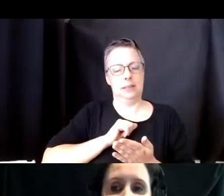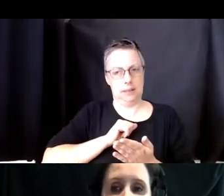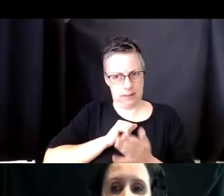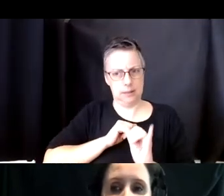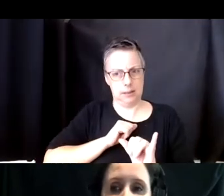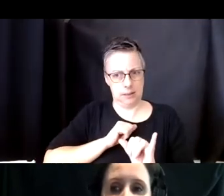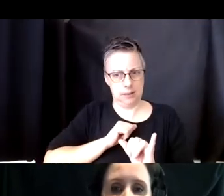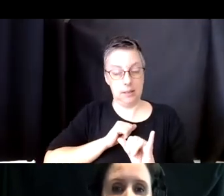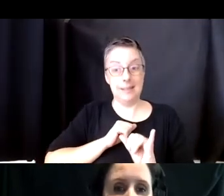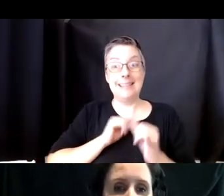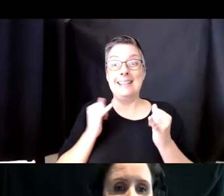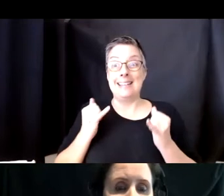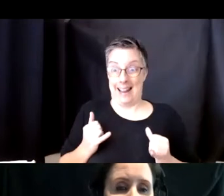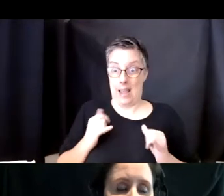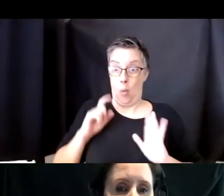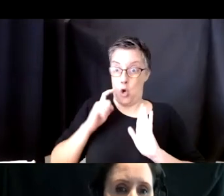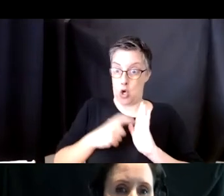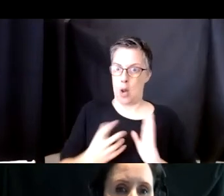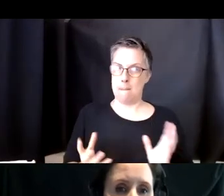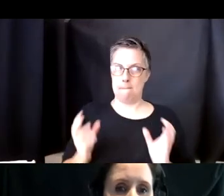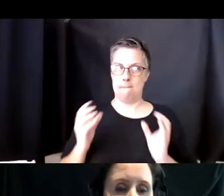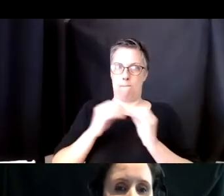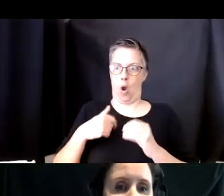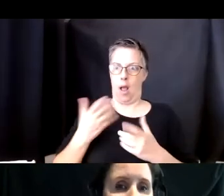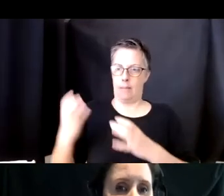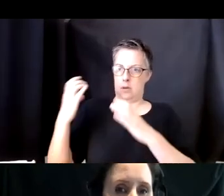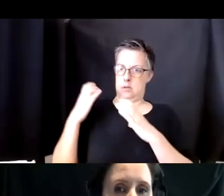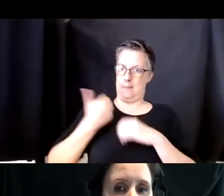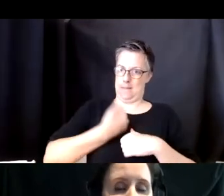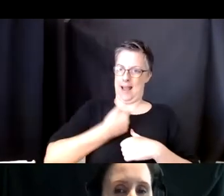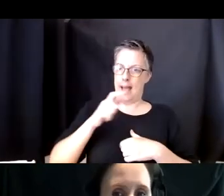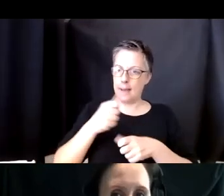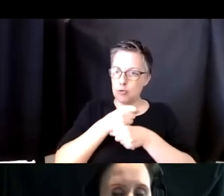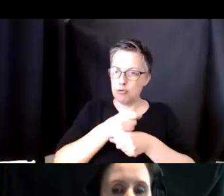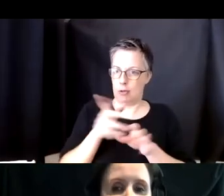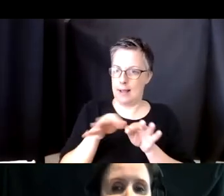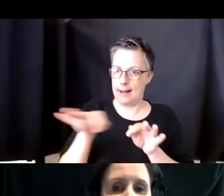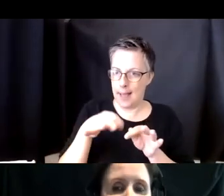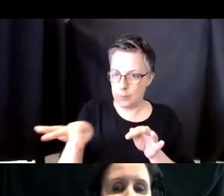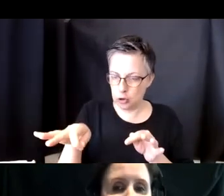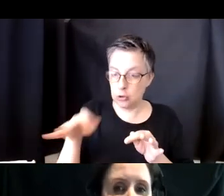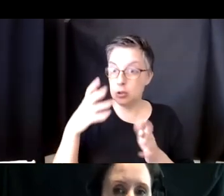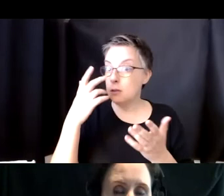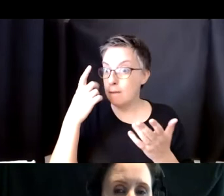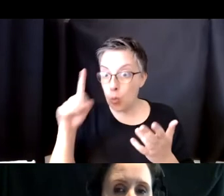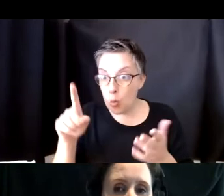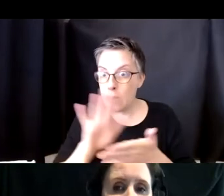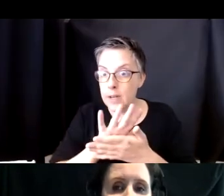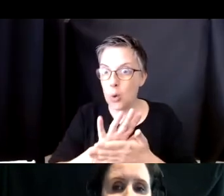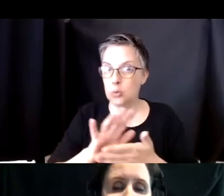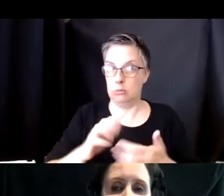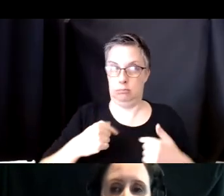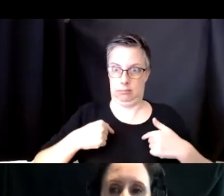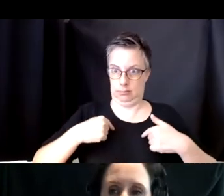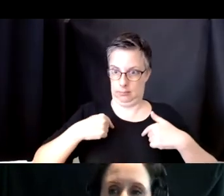But now I find myself more in the position of having to create captions for videos myself